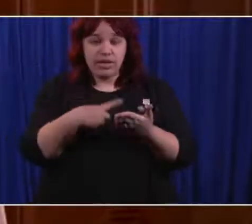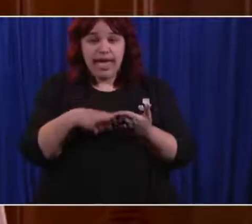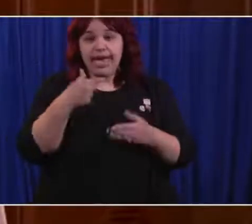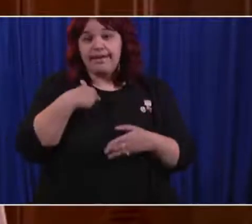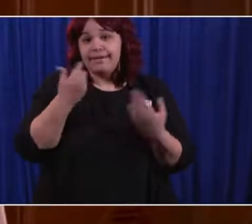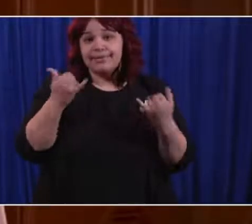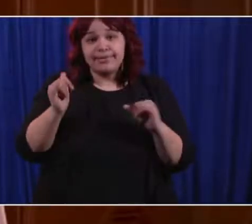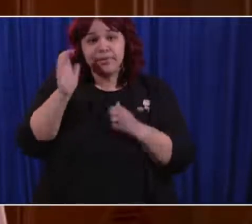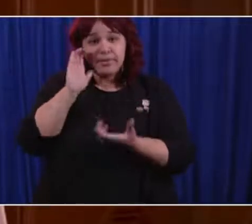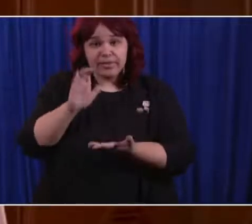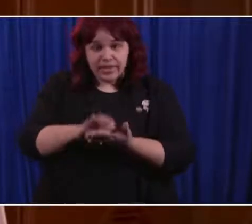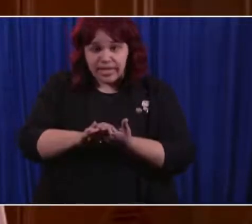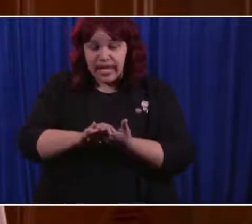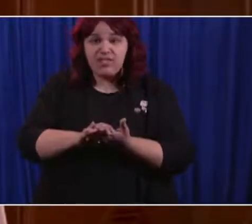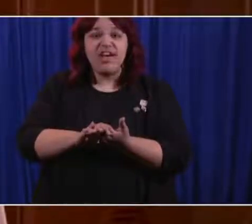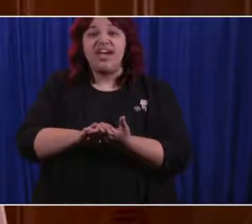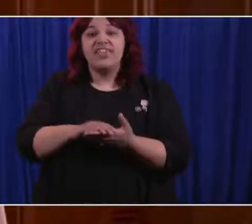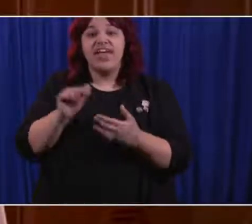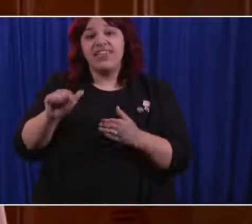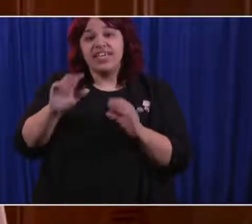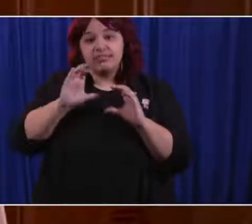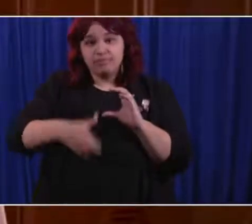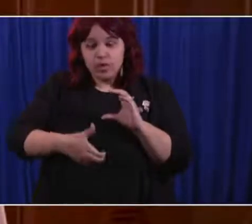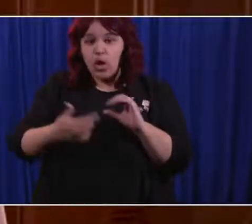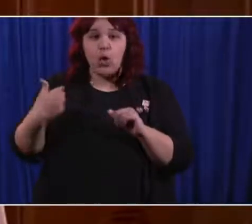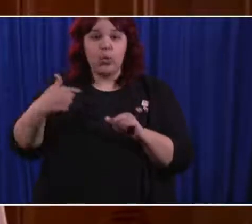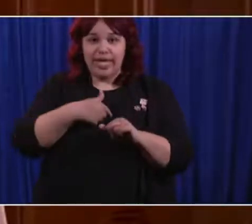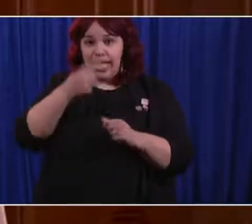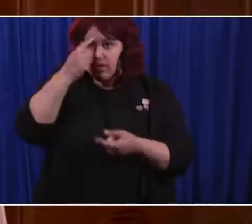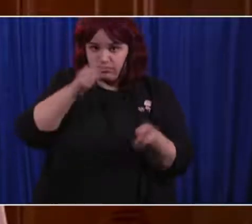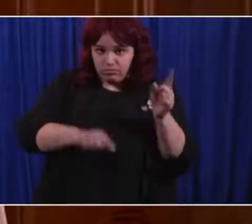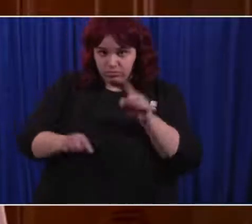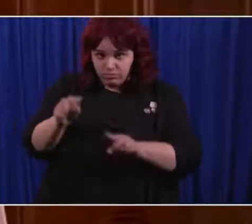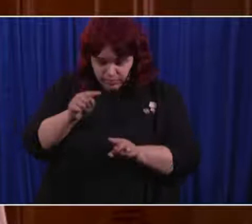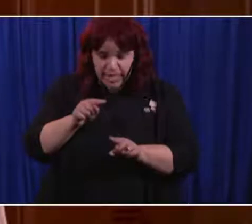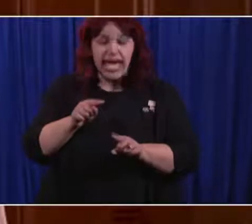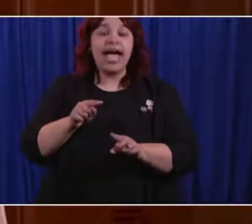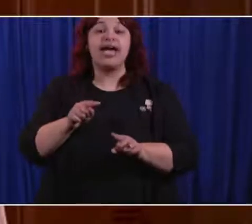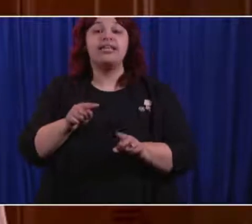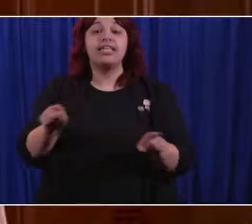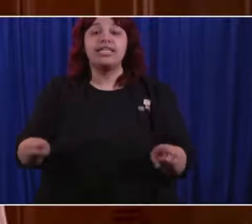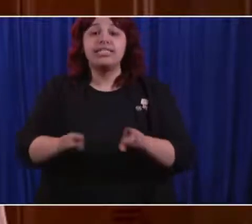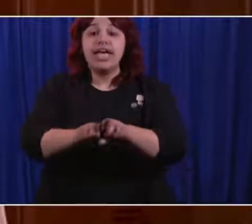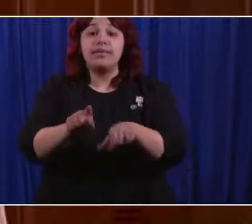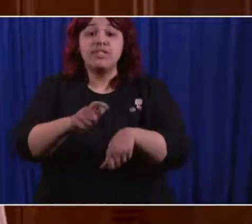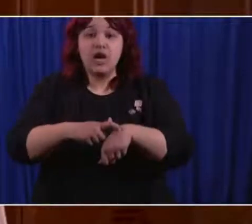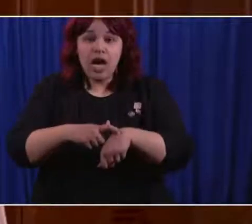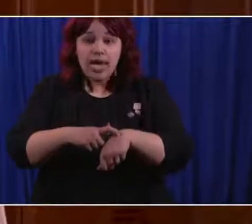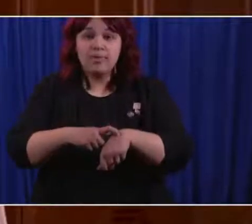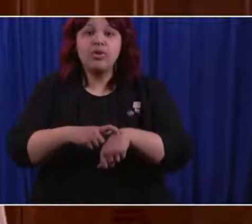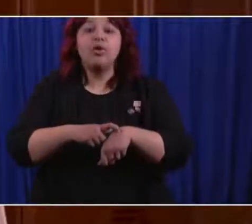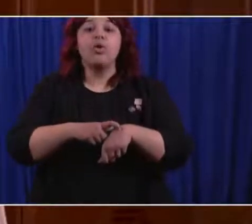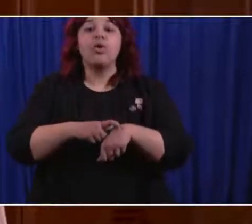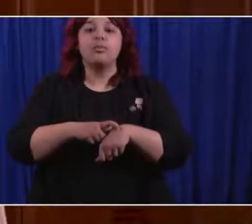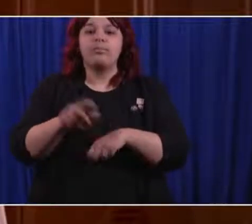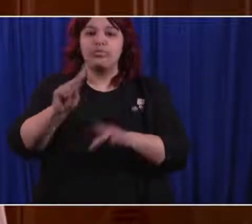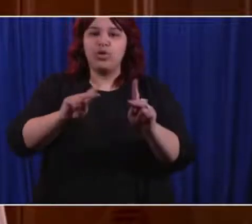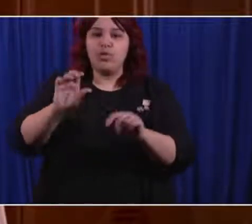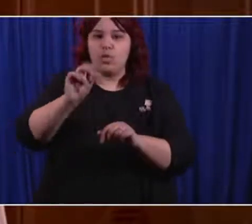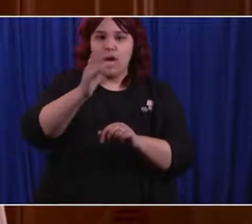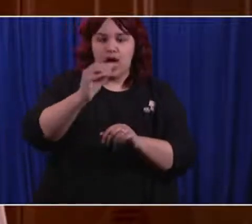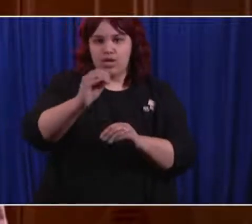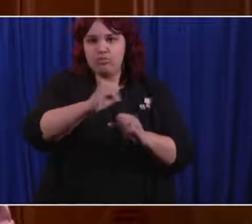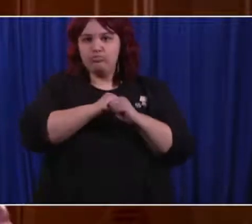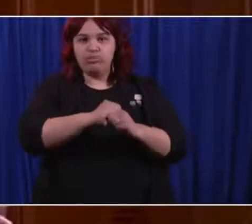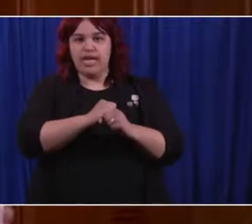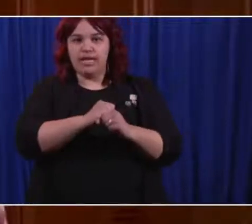that oversight while at the same time protecting the health of the people of the state of Ohio. And so I do, and